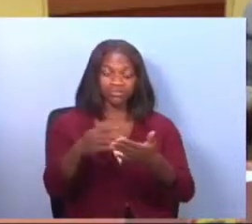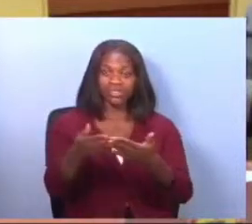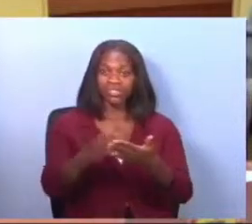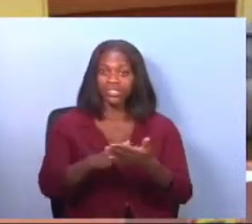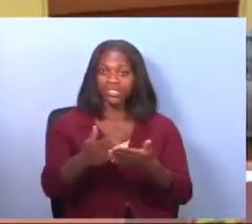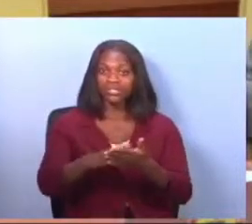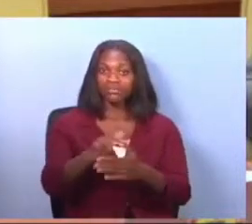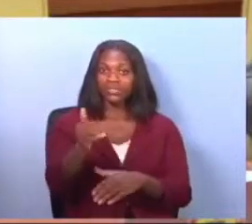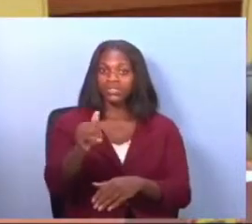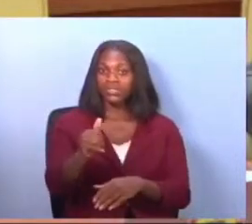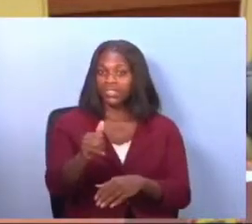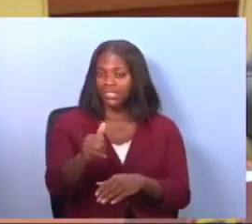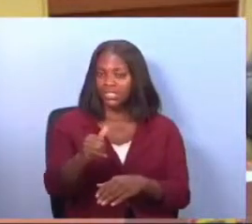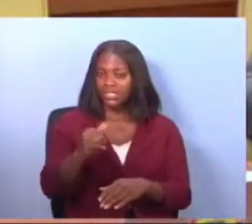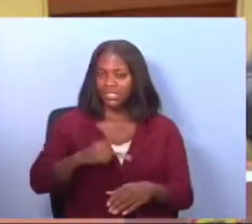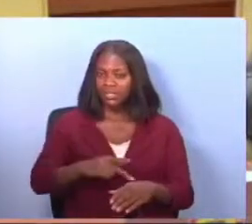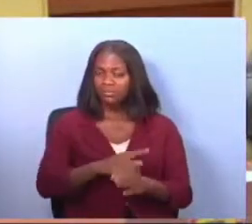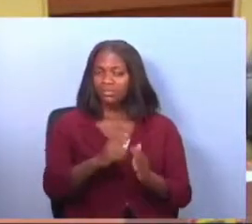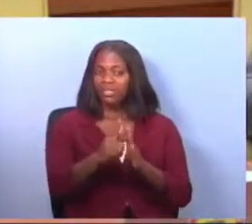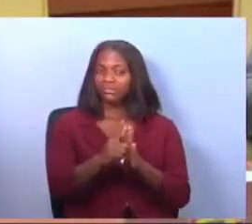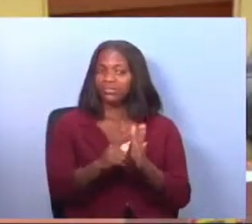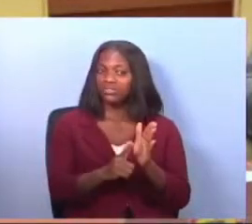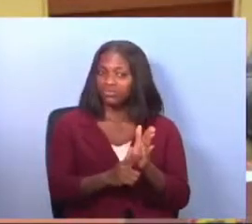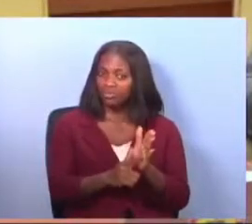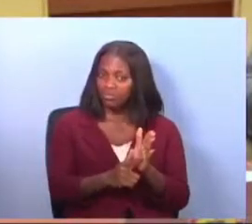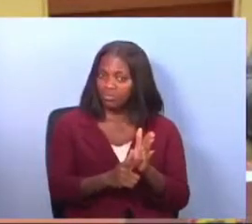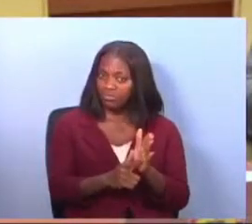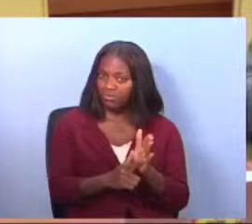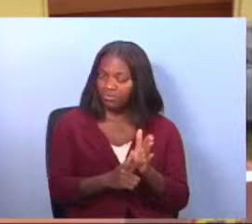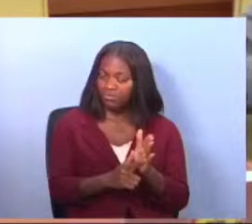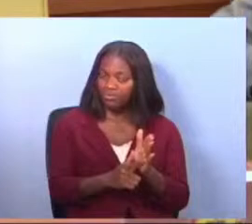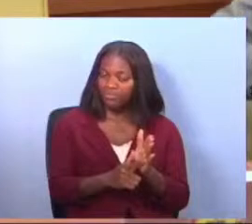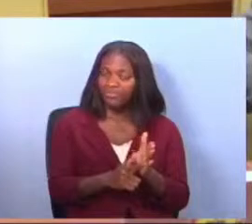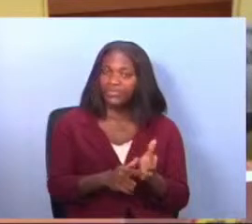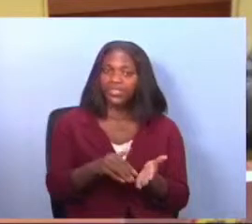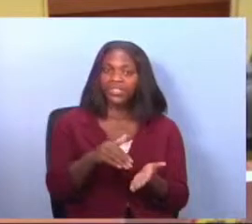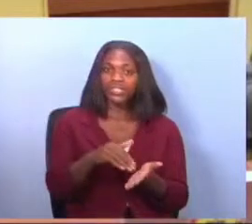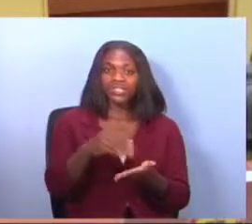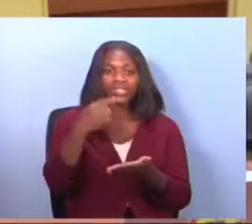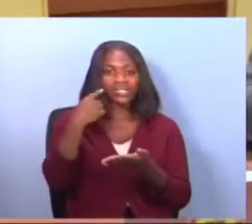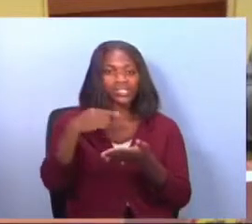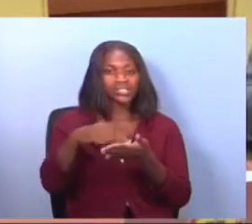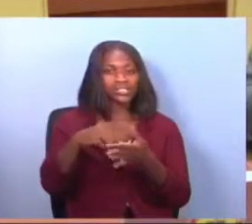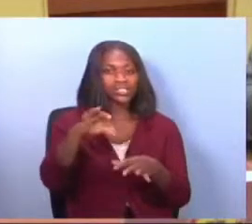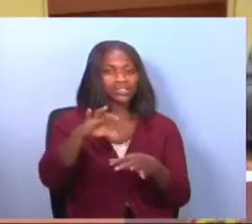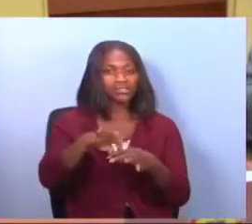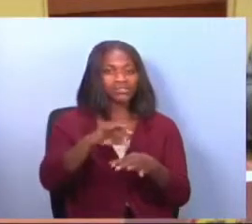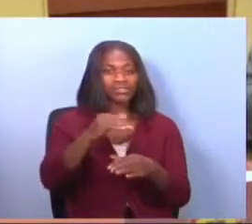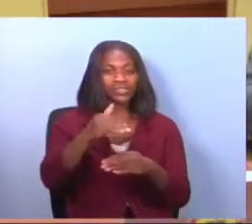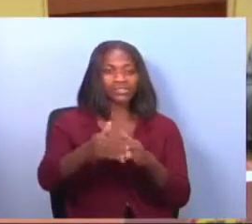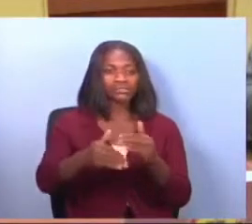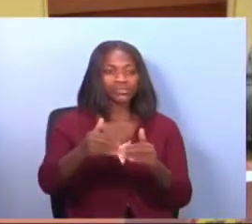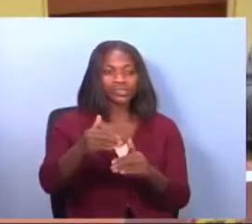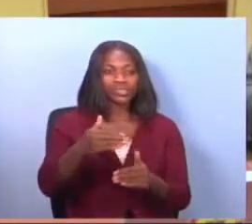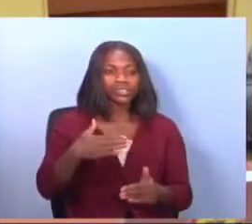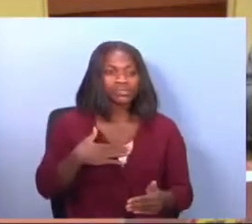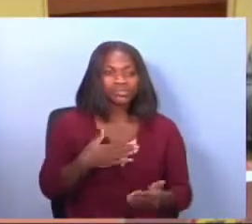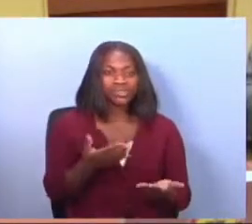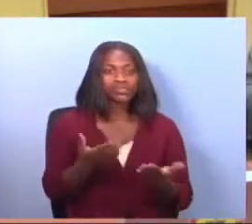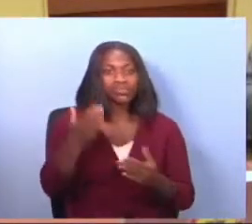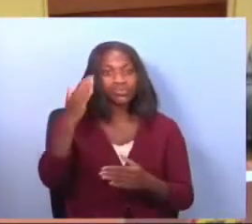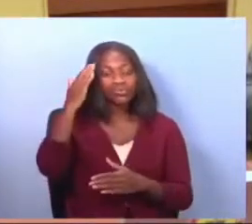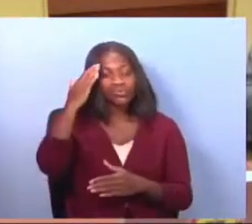of our rules book and also referred to the vote and proceedings. May I humbly know from